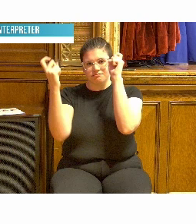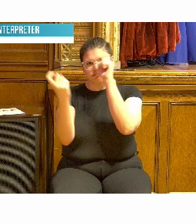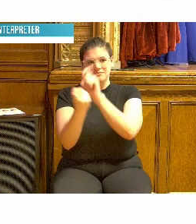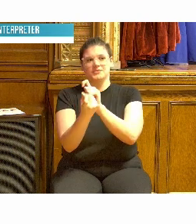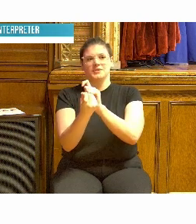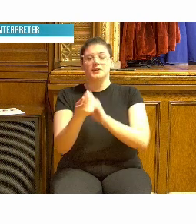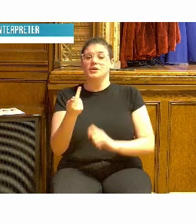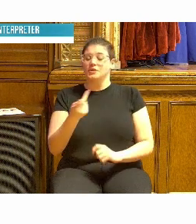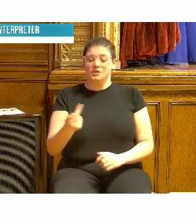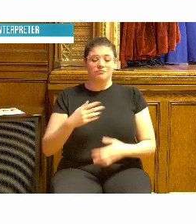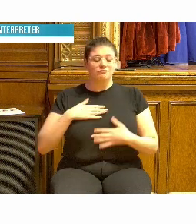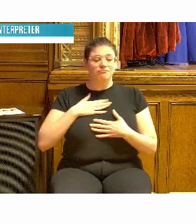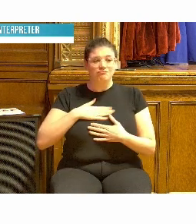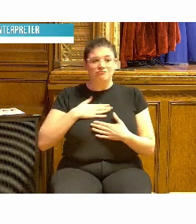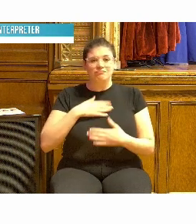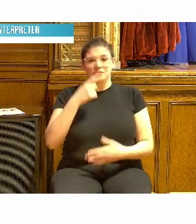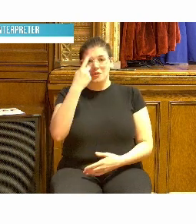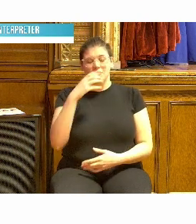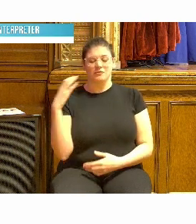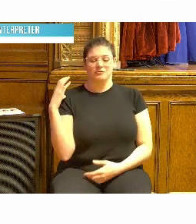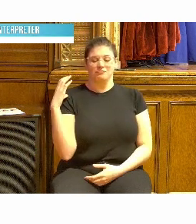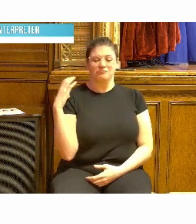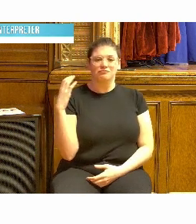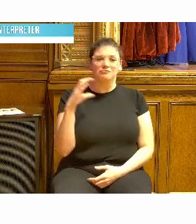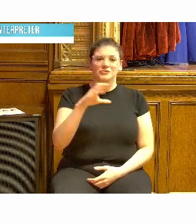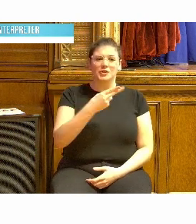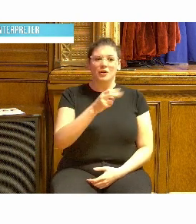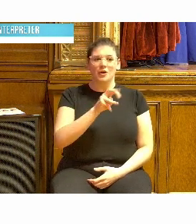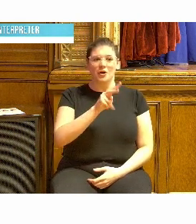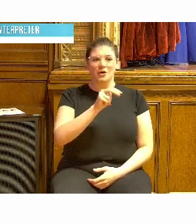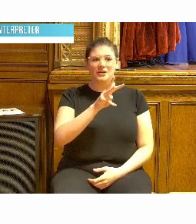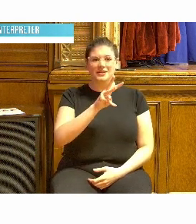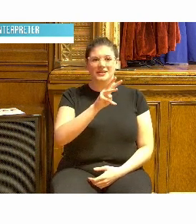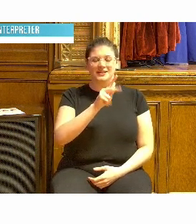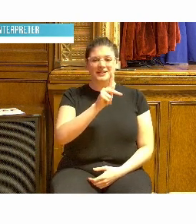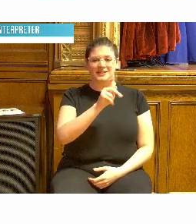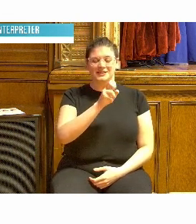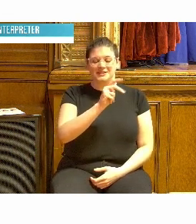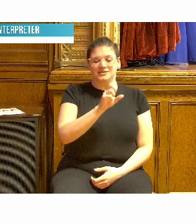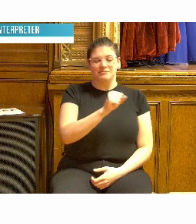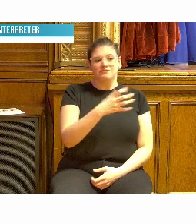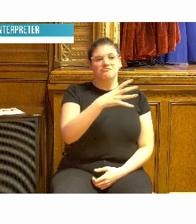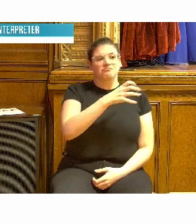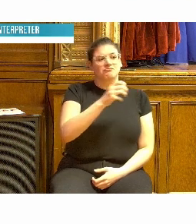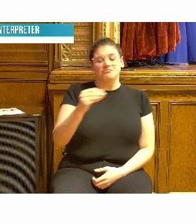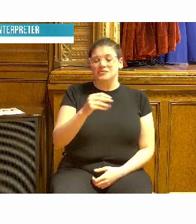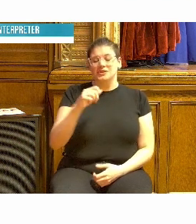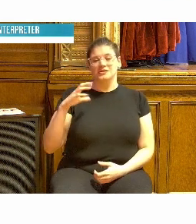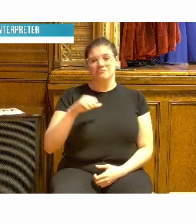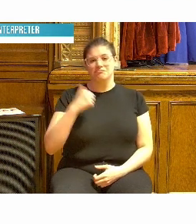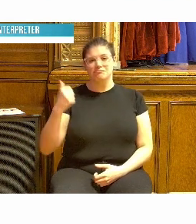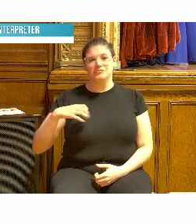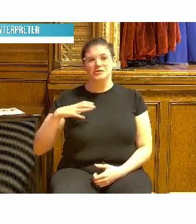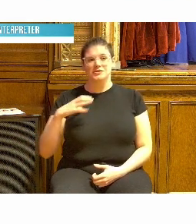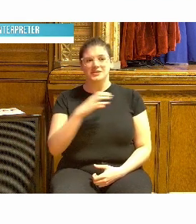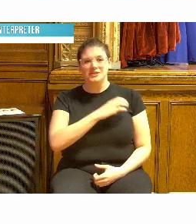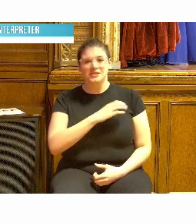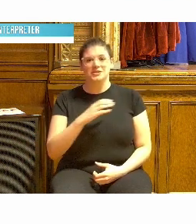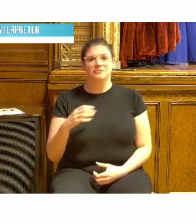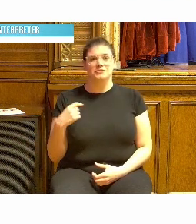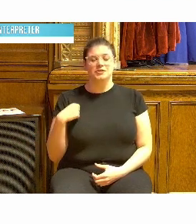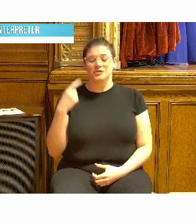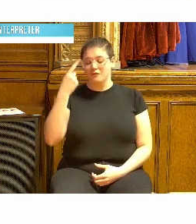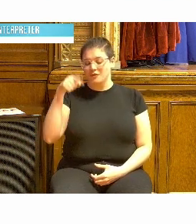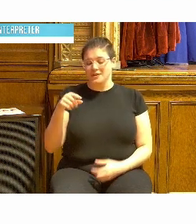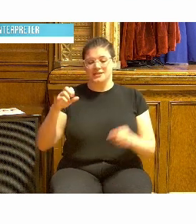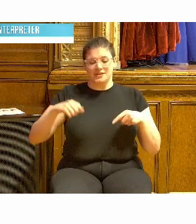Hawkins, Executive Director McKinney Chisholm Straker, and the rest of the New York State Commission on Reparations Remedies for this opportunity to share our work